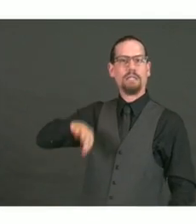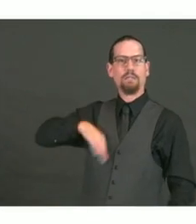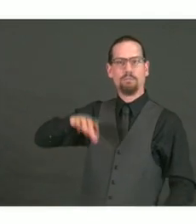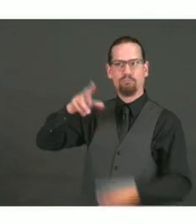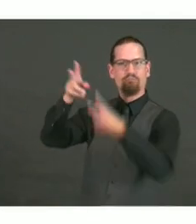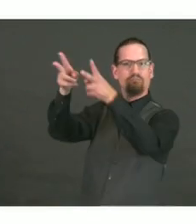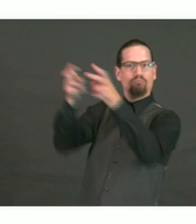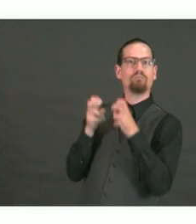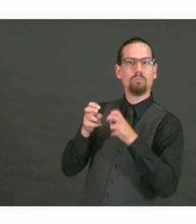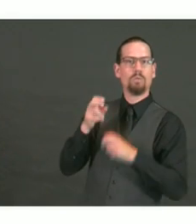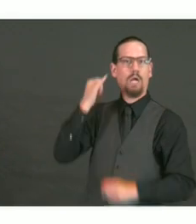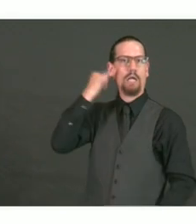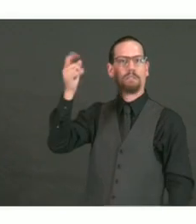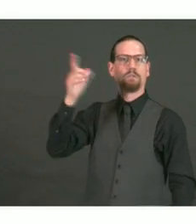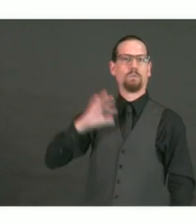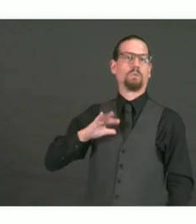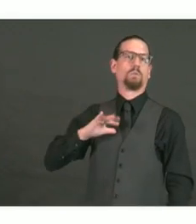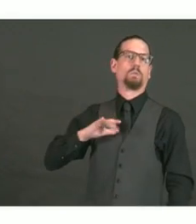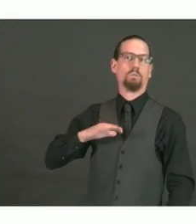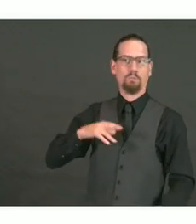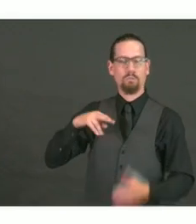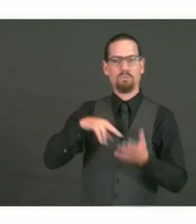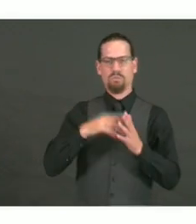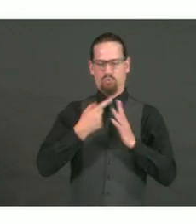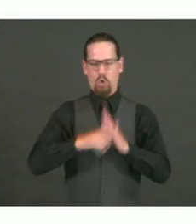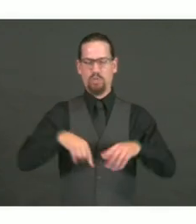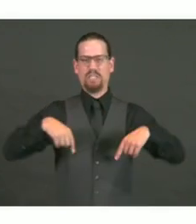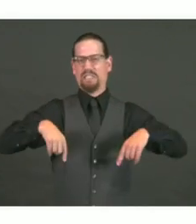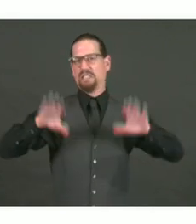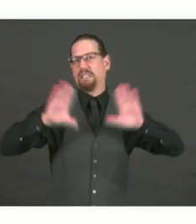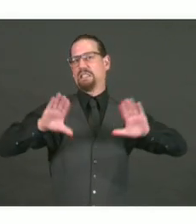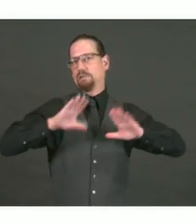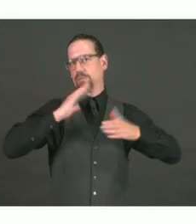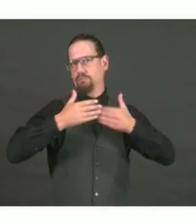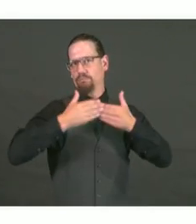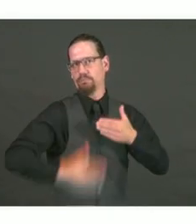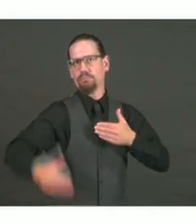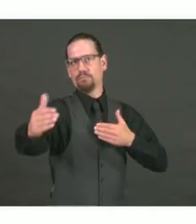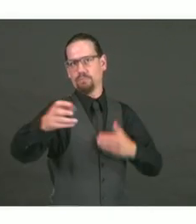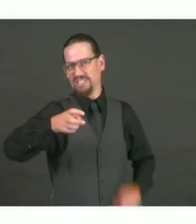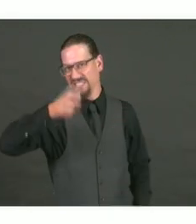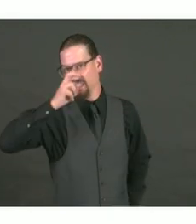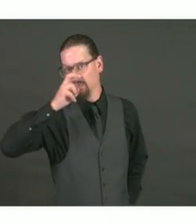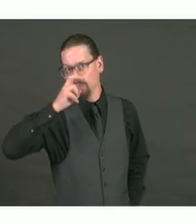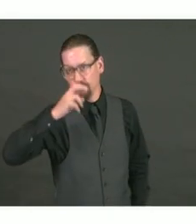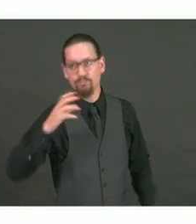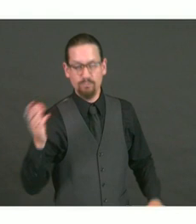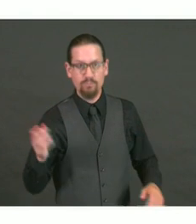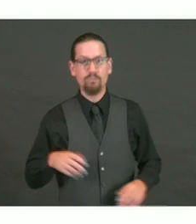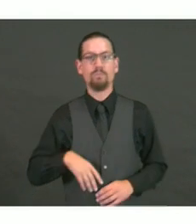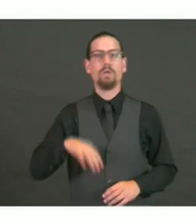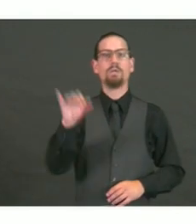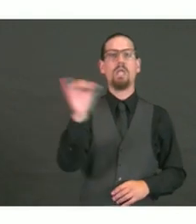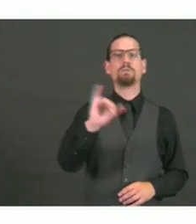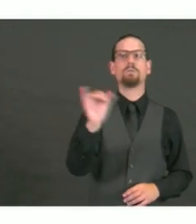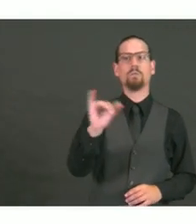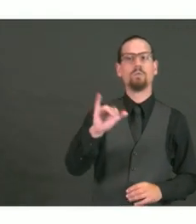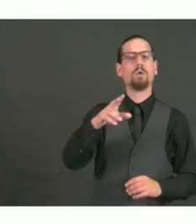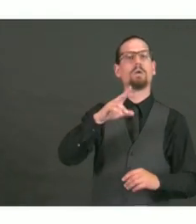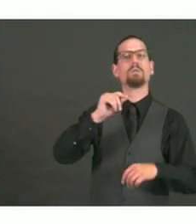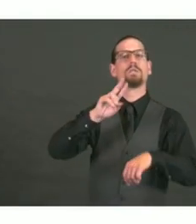new change, which will go into effect Sunday. We're also going to be deploying members of the National